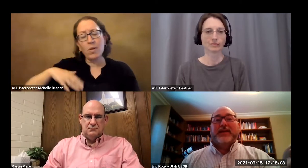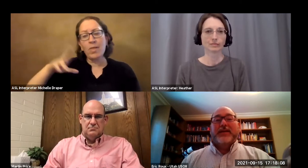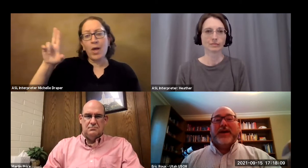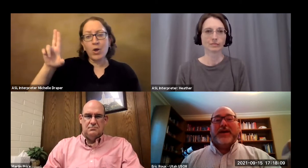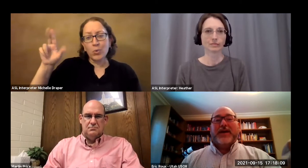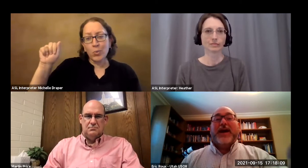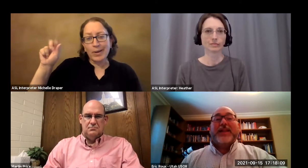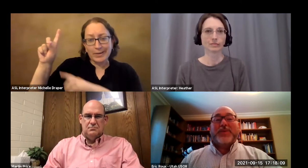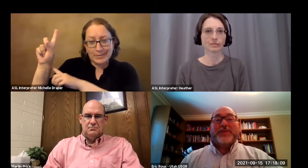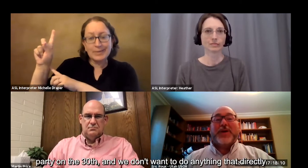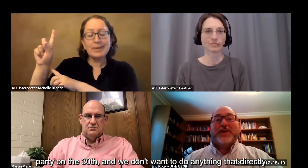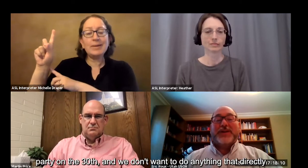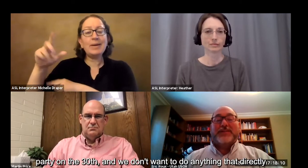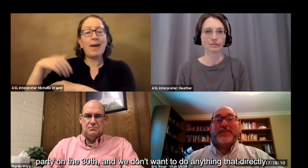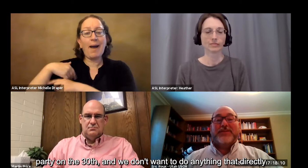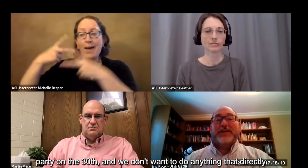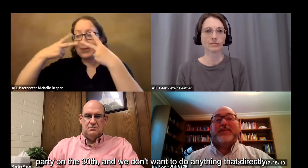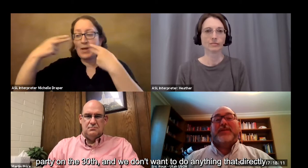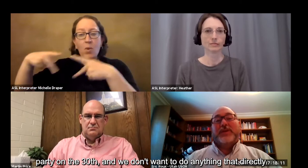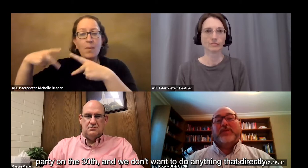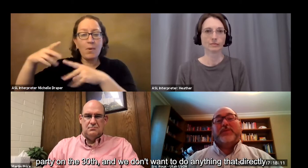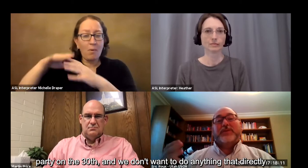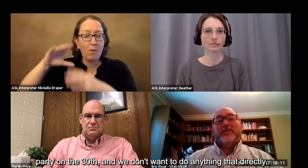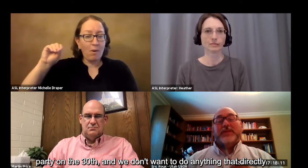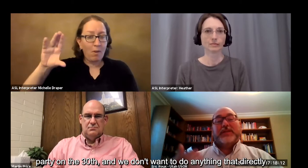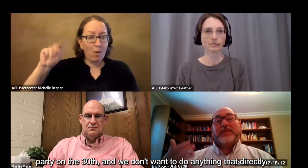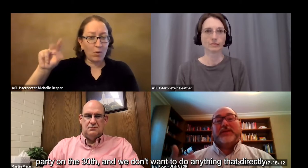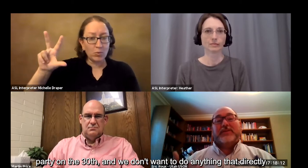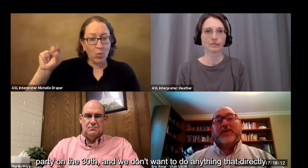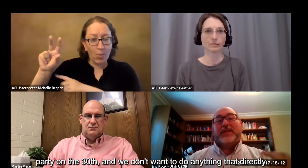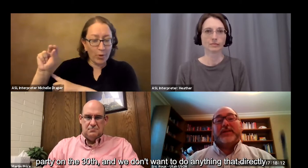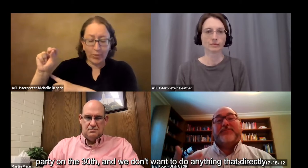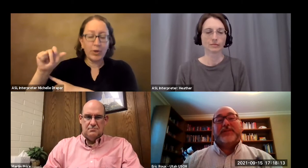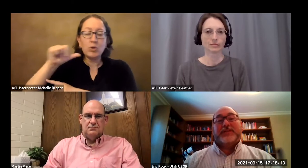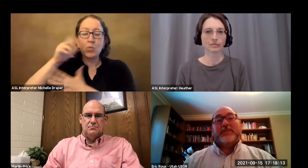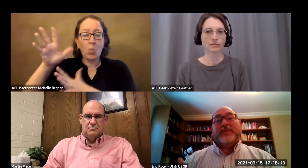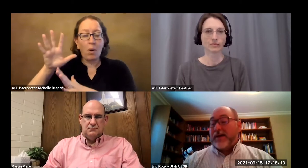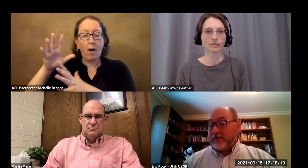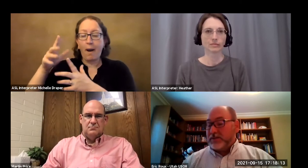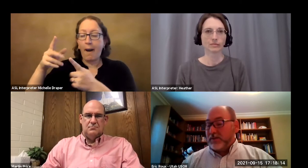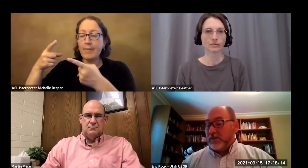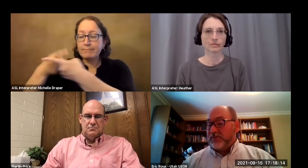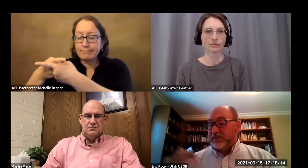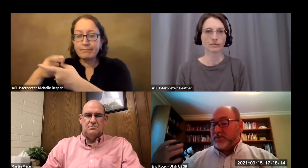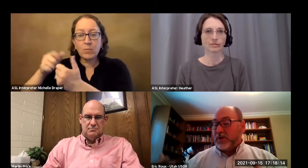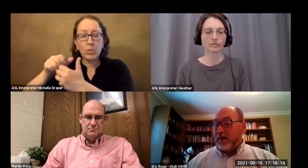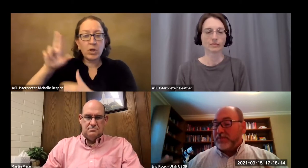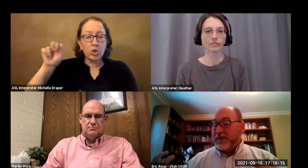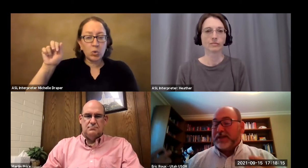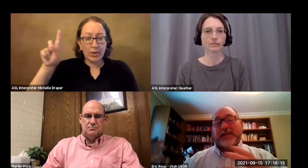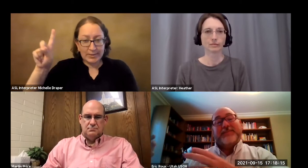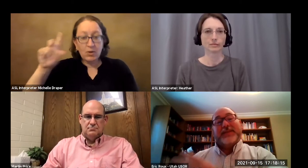a Halloween party on the 30th, and we don't want to do anything that directly conflicts with that. So